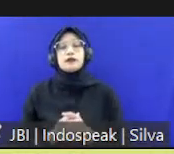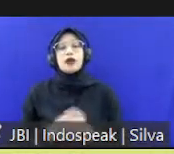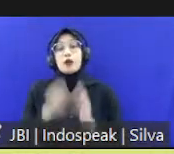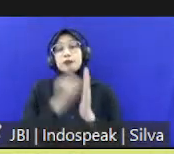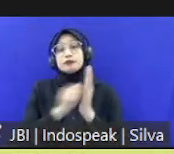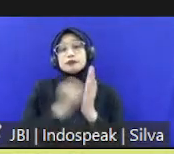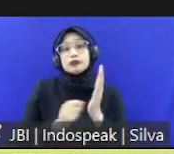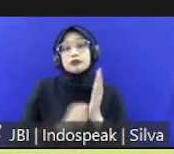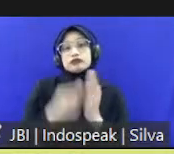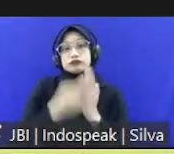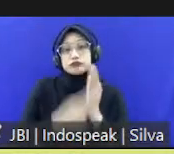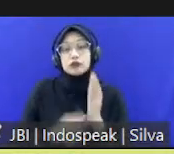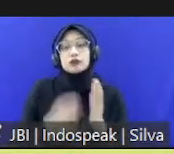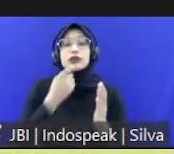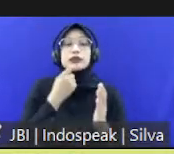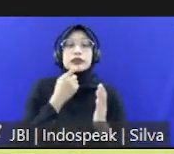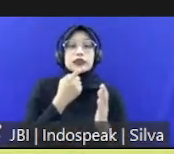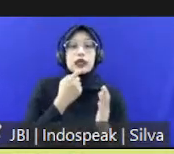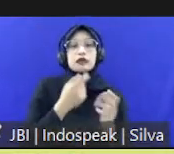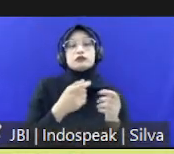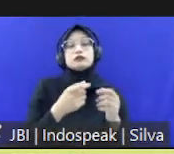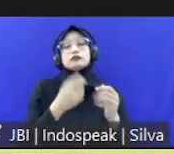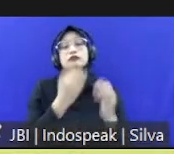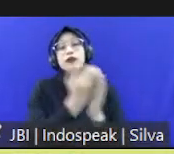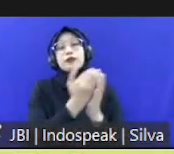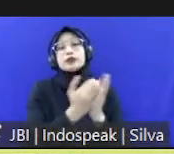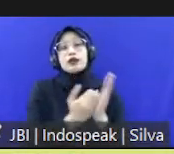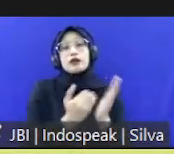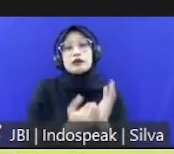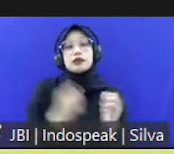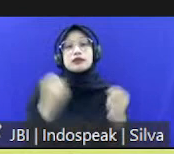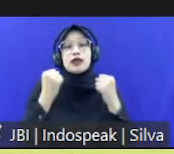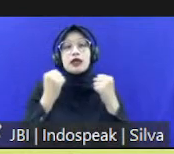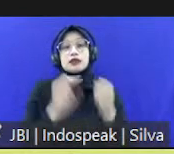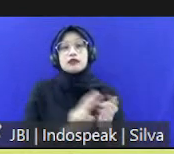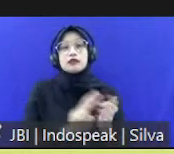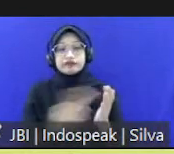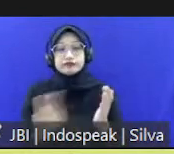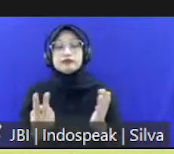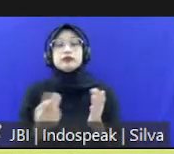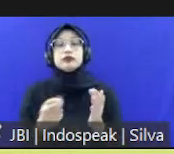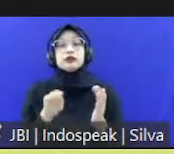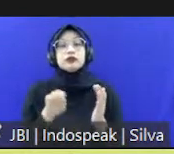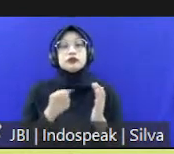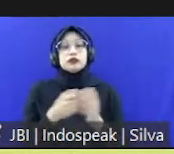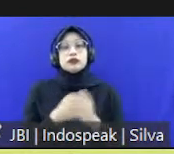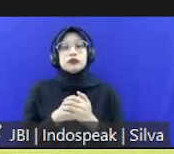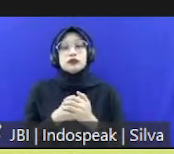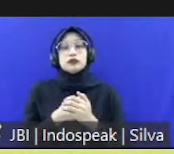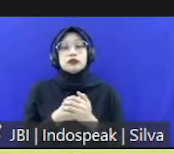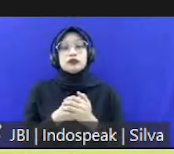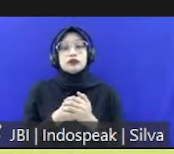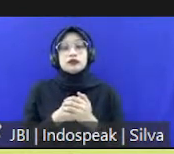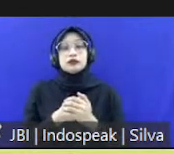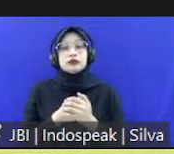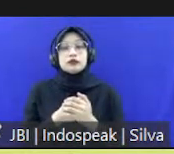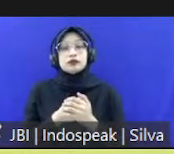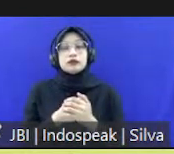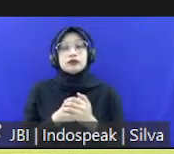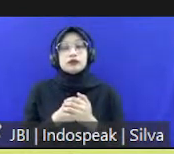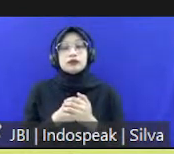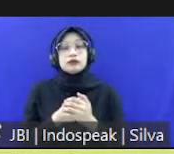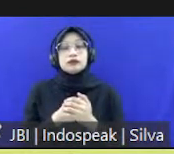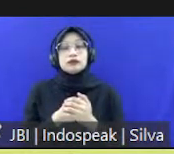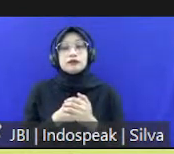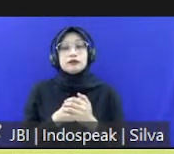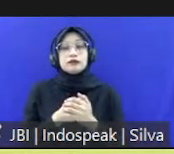politics of health policy reform, it's important to define the nature of the reform agenda. In separate